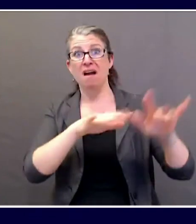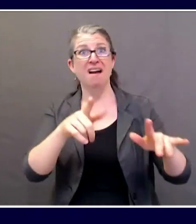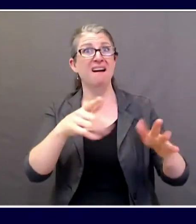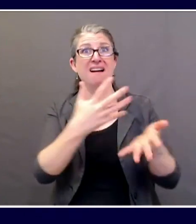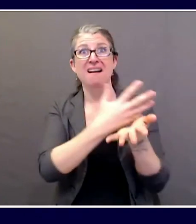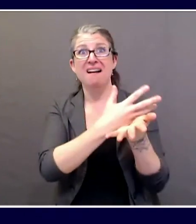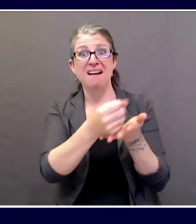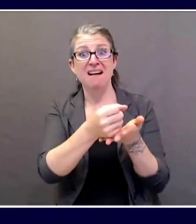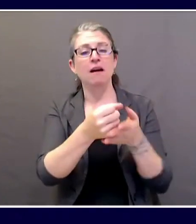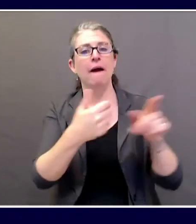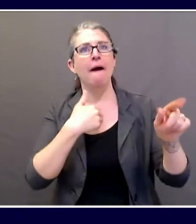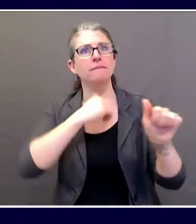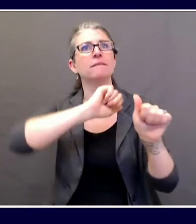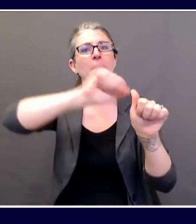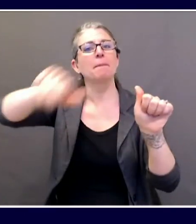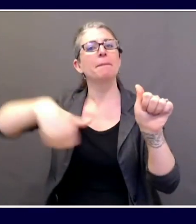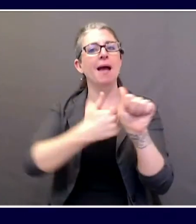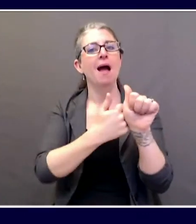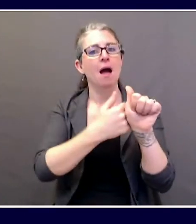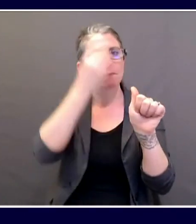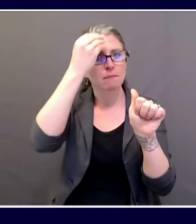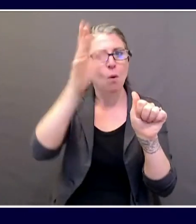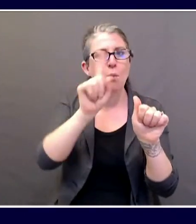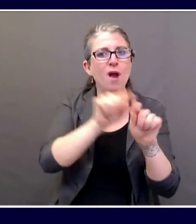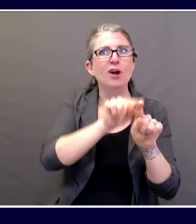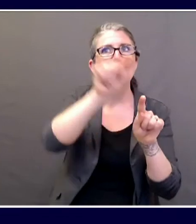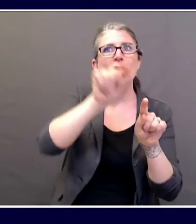again is